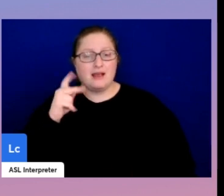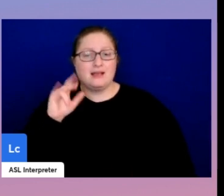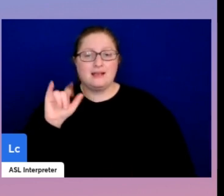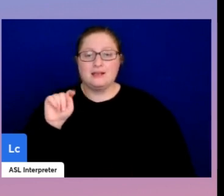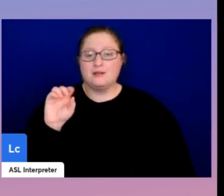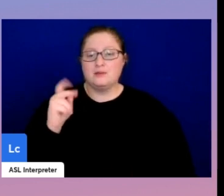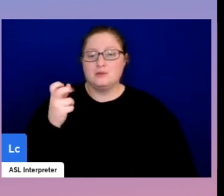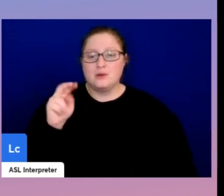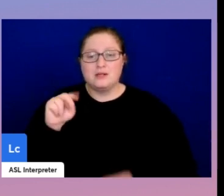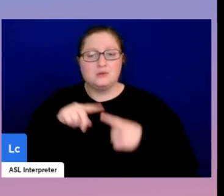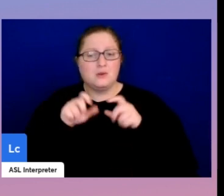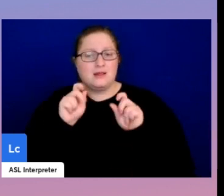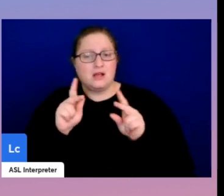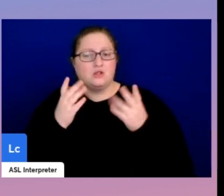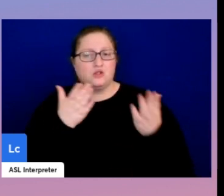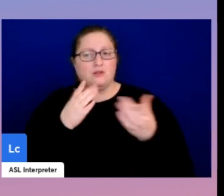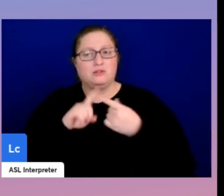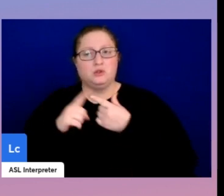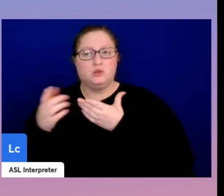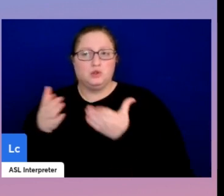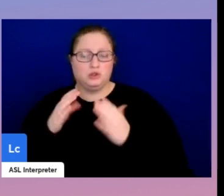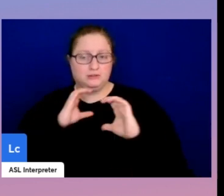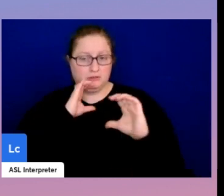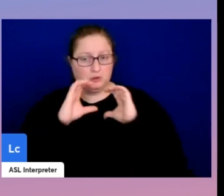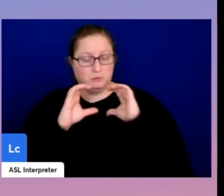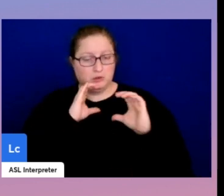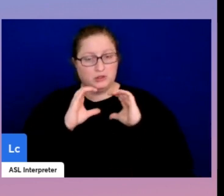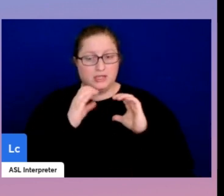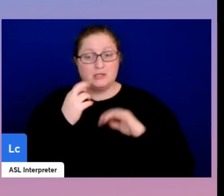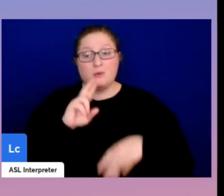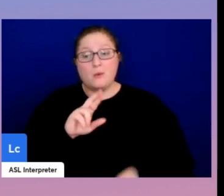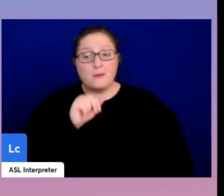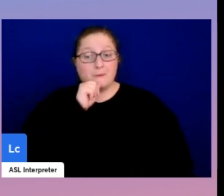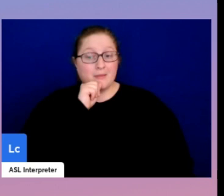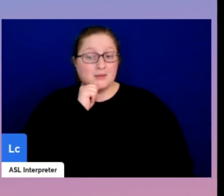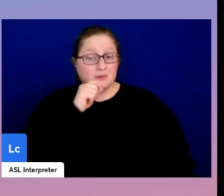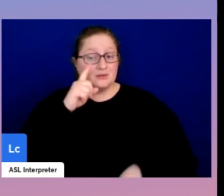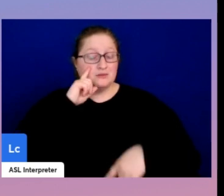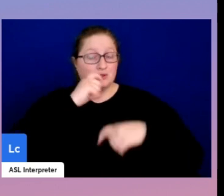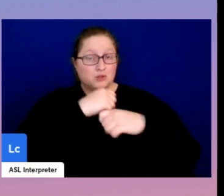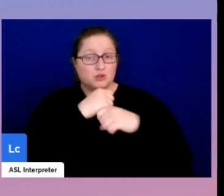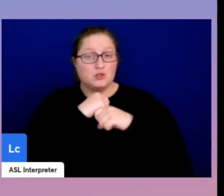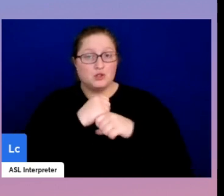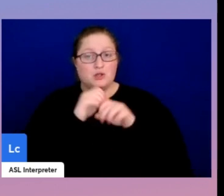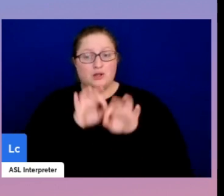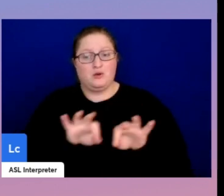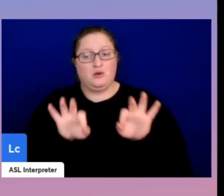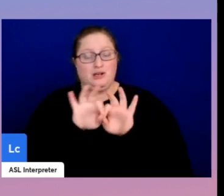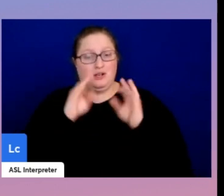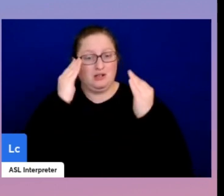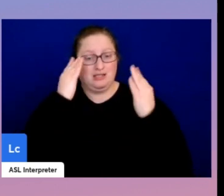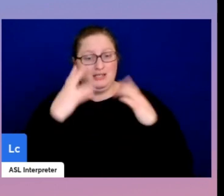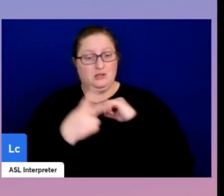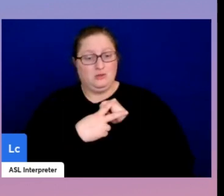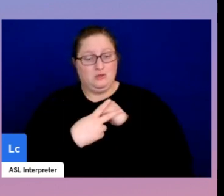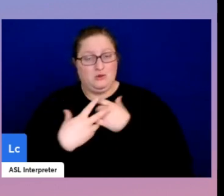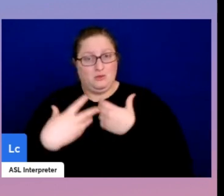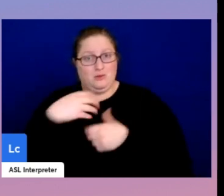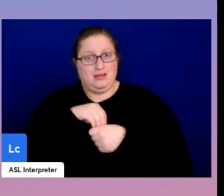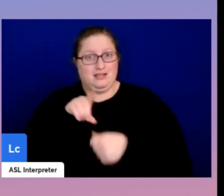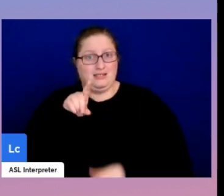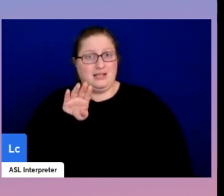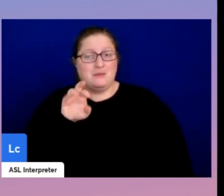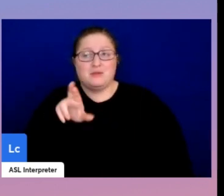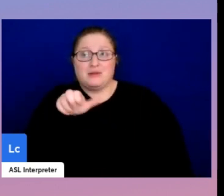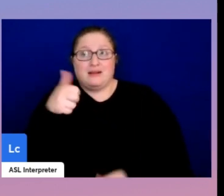to enable service-to-service communication, or passwords for the security of critical data stored in the database, or any such